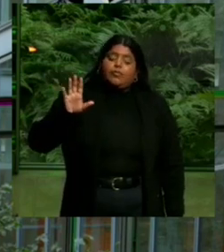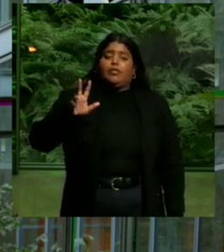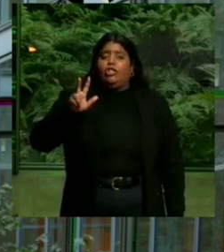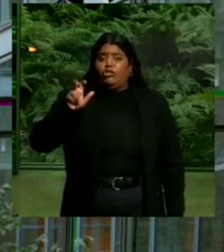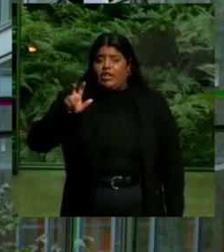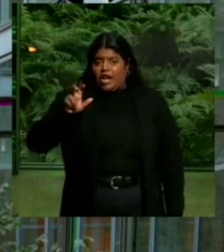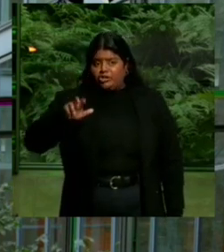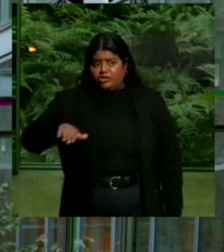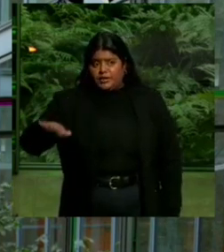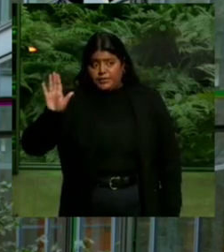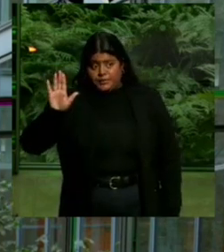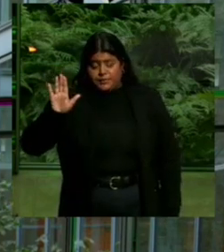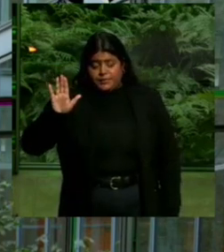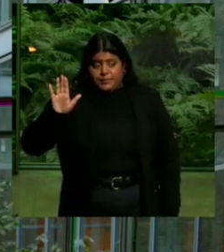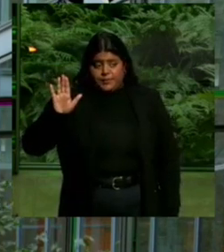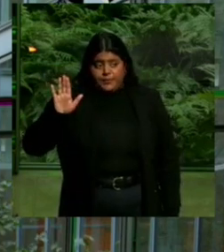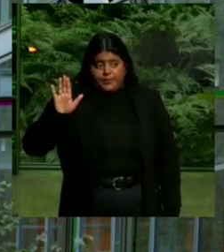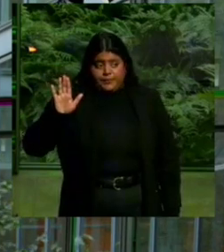300,